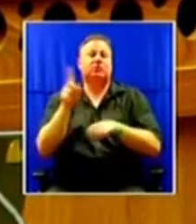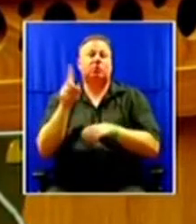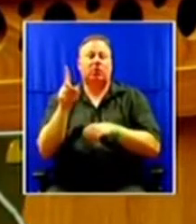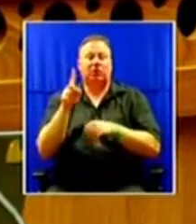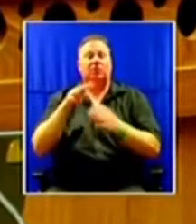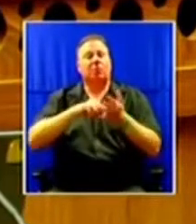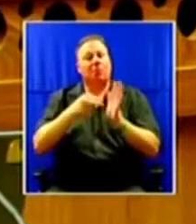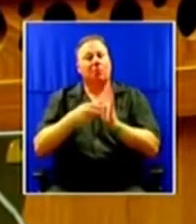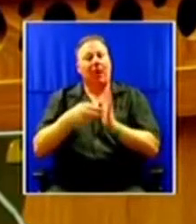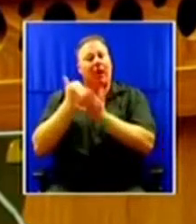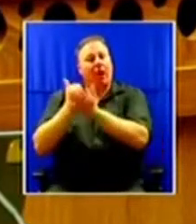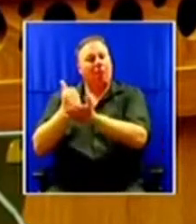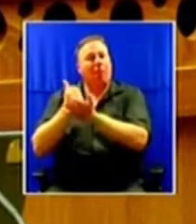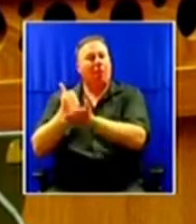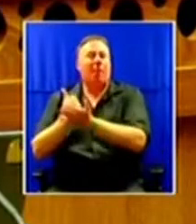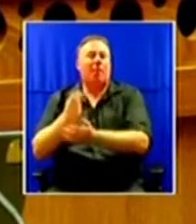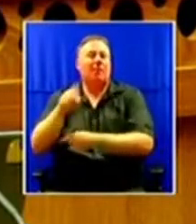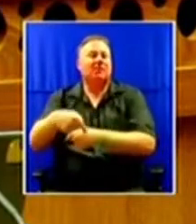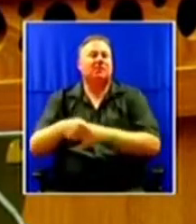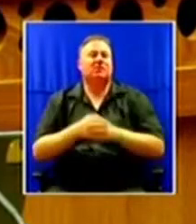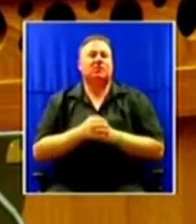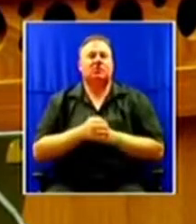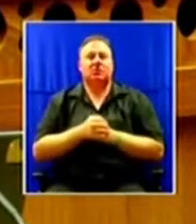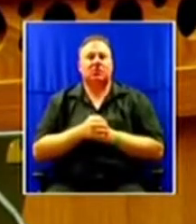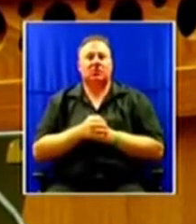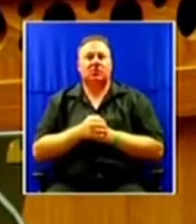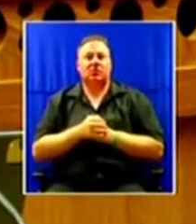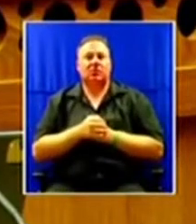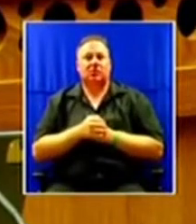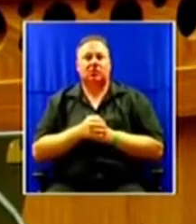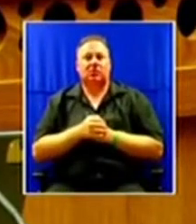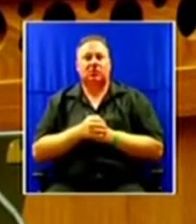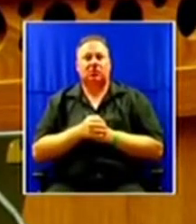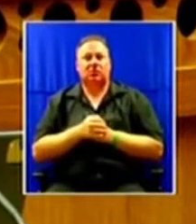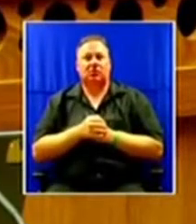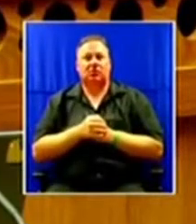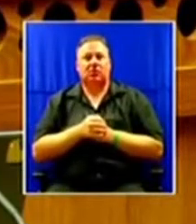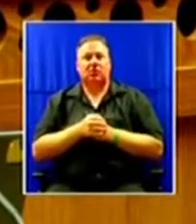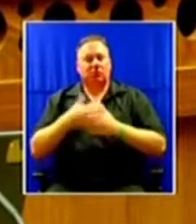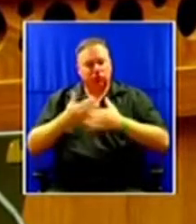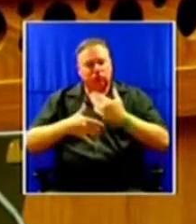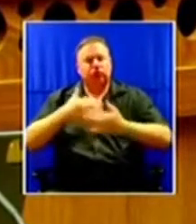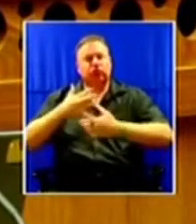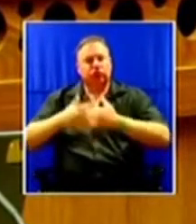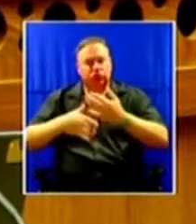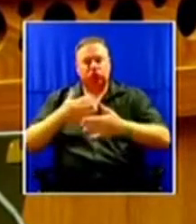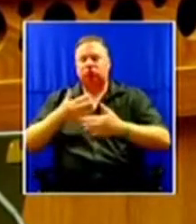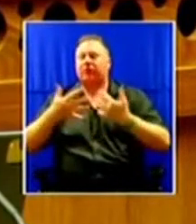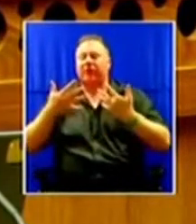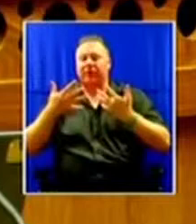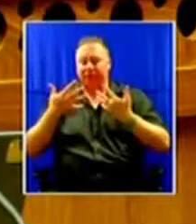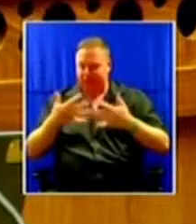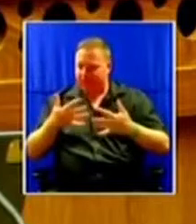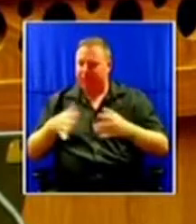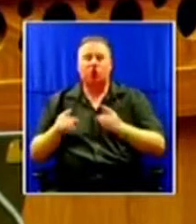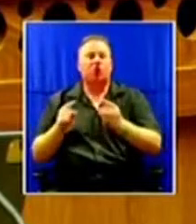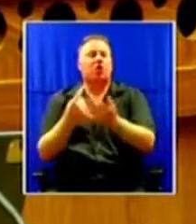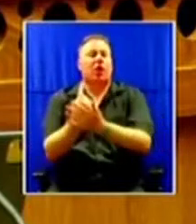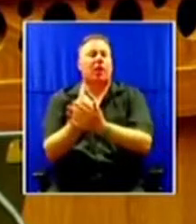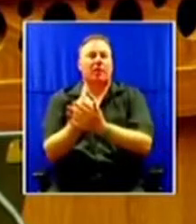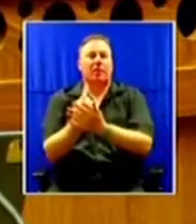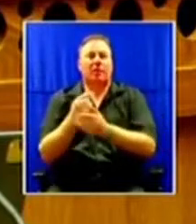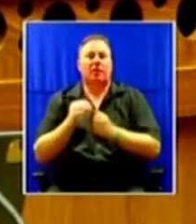plan, which should have been arrived at, and it did happen on a